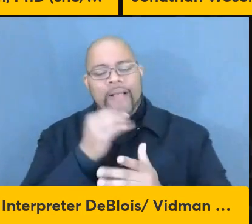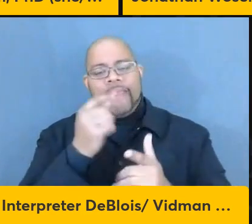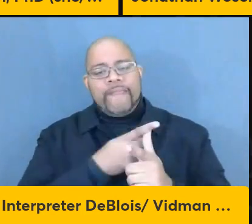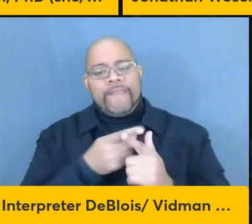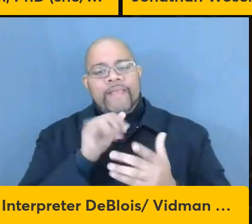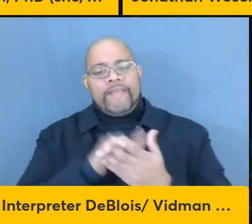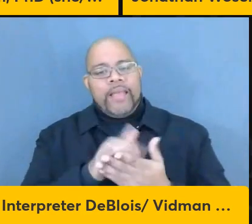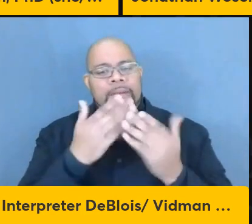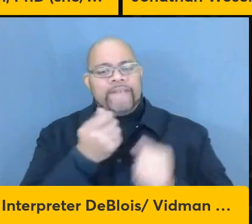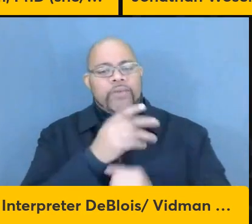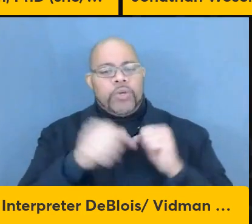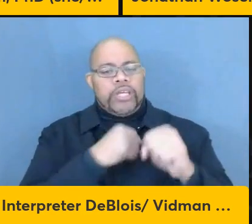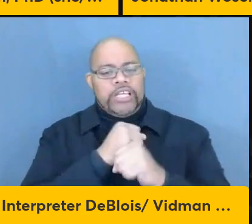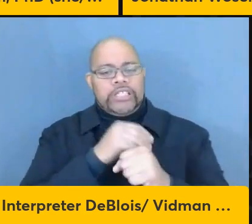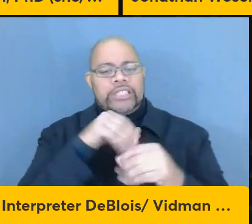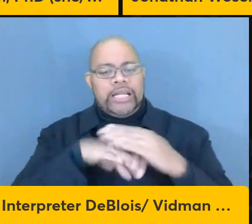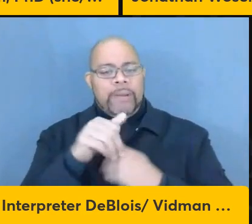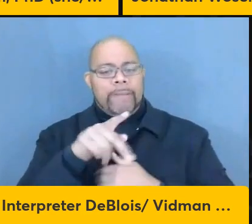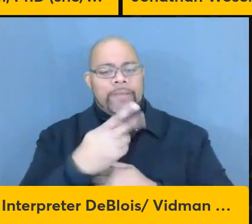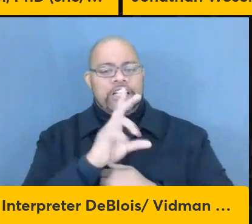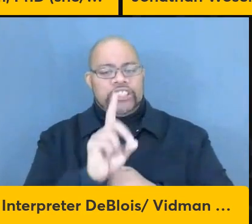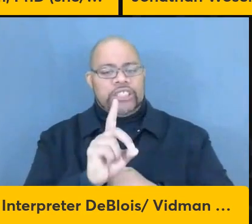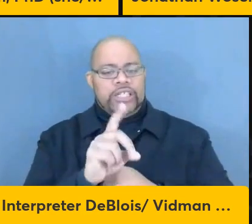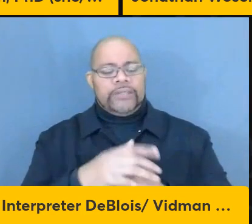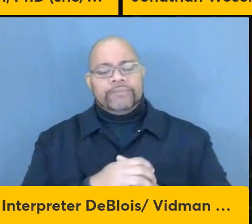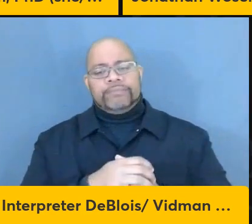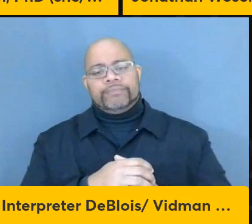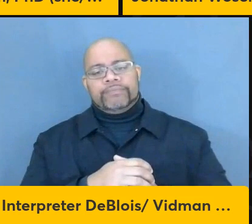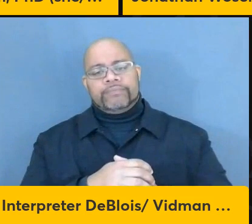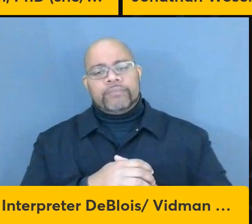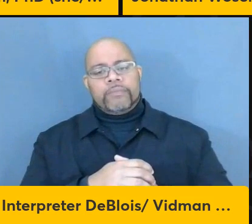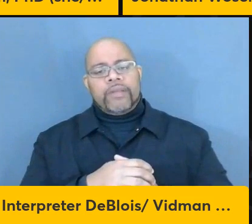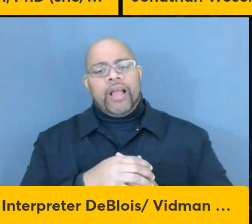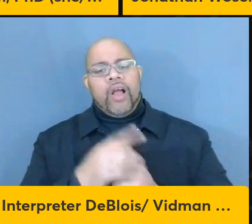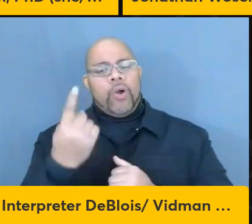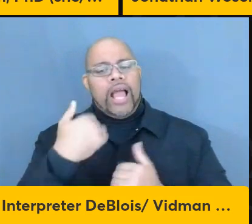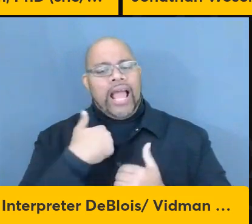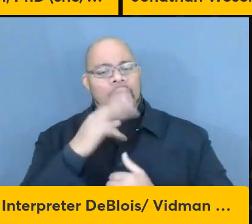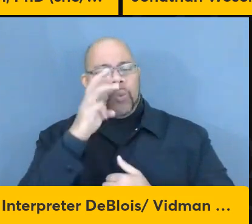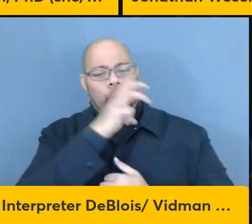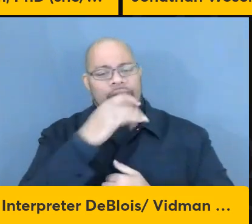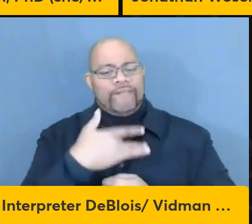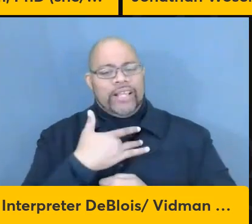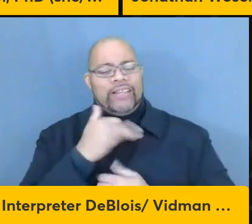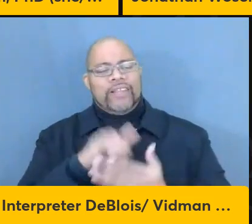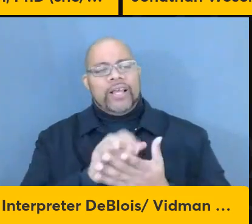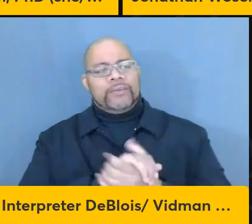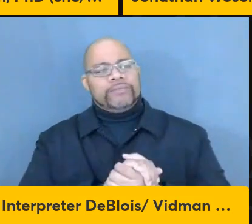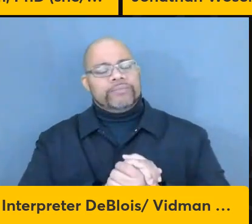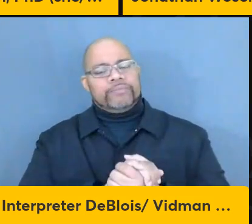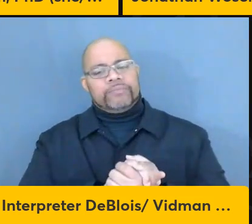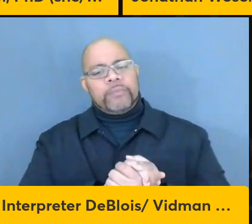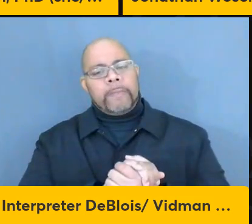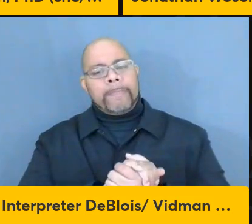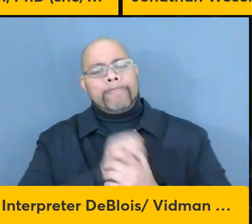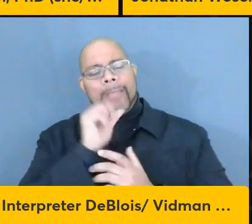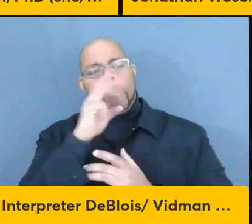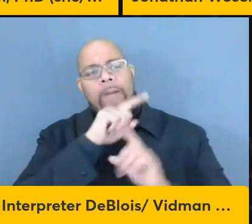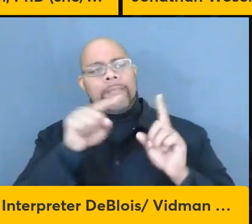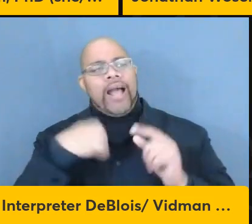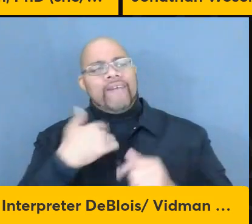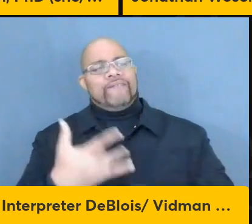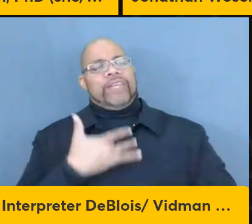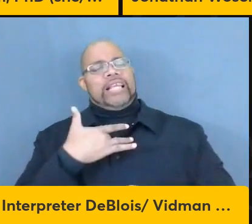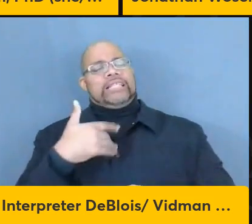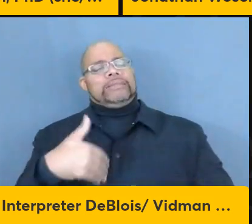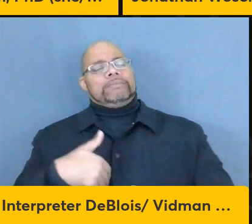that was maybe a couple of years into my PhD. I always had this weird sense that, not too weird, but I had like this feeling